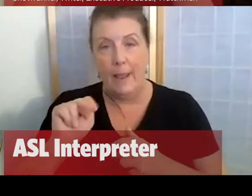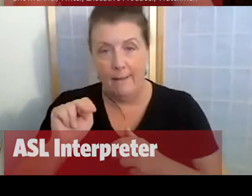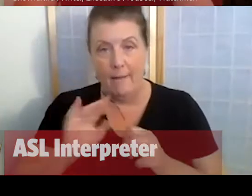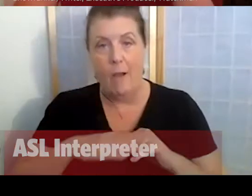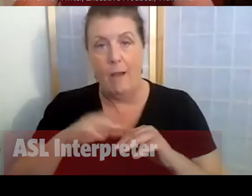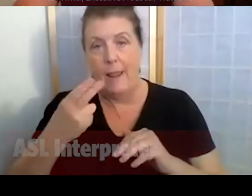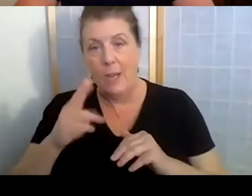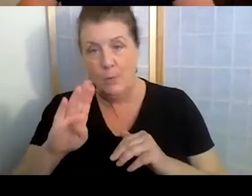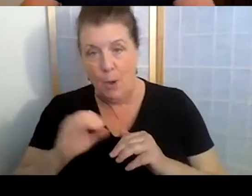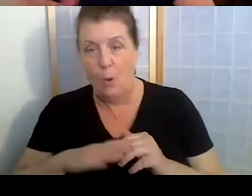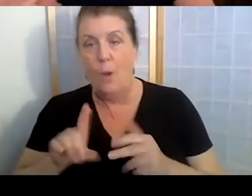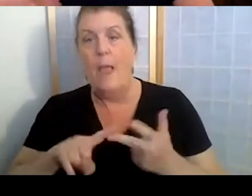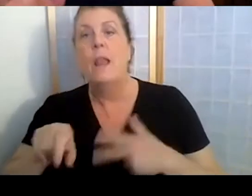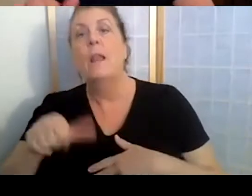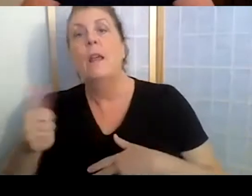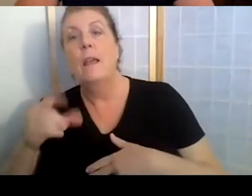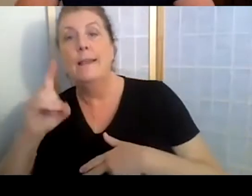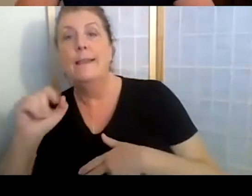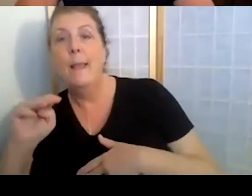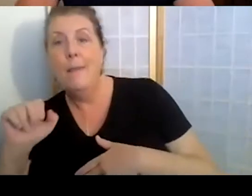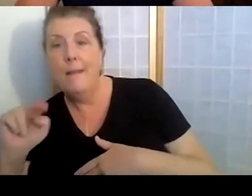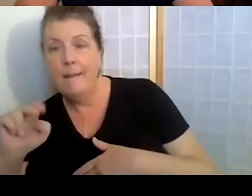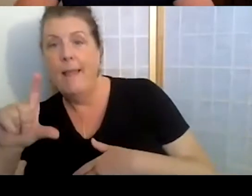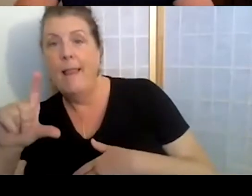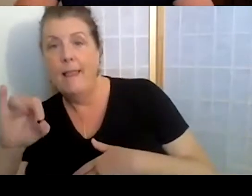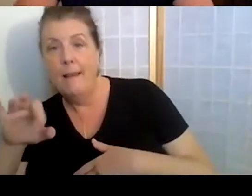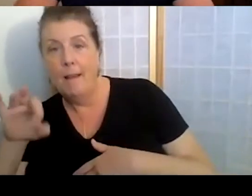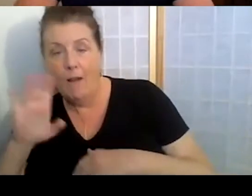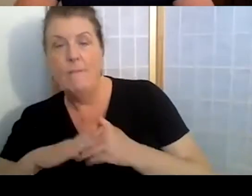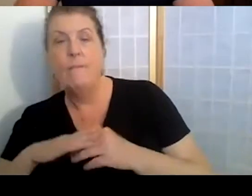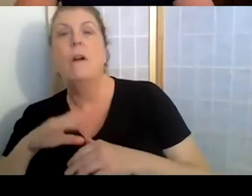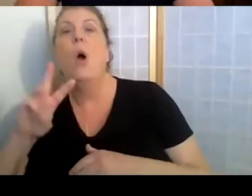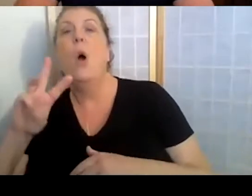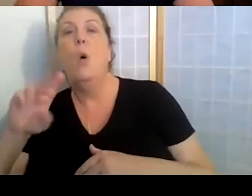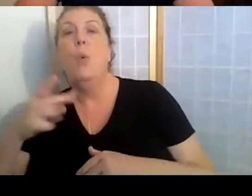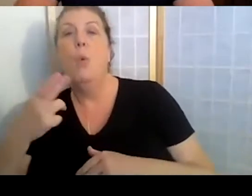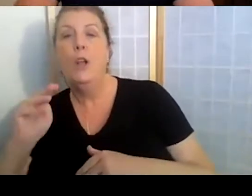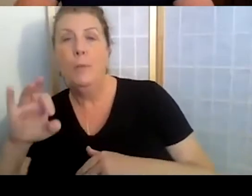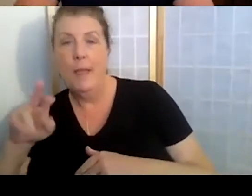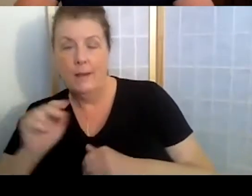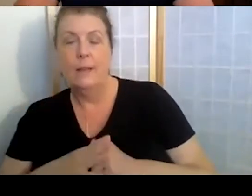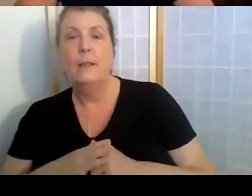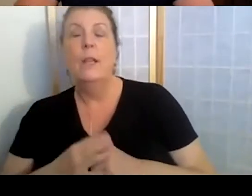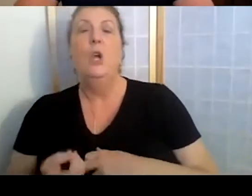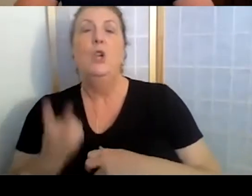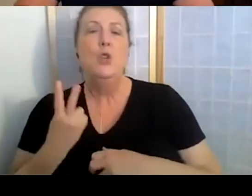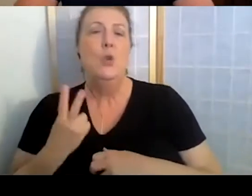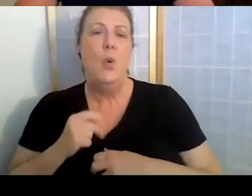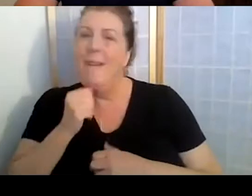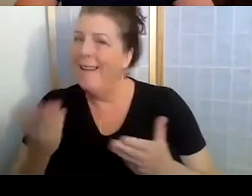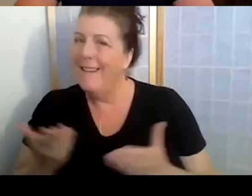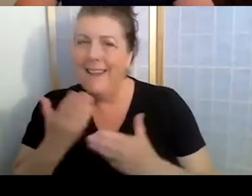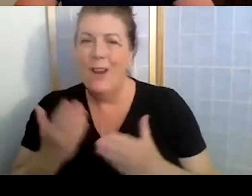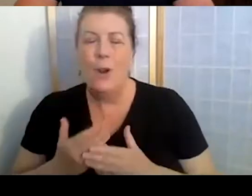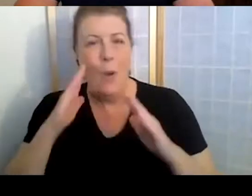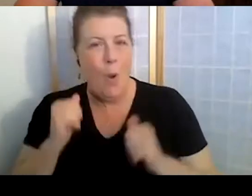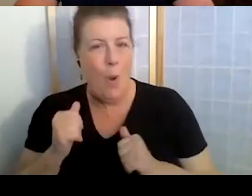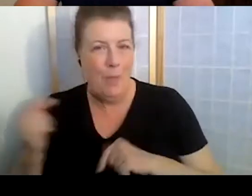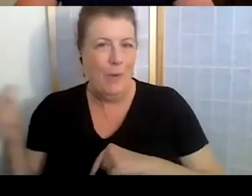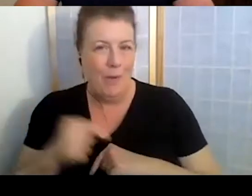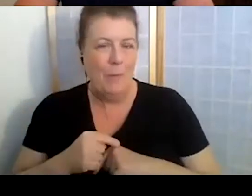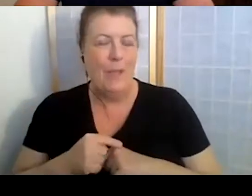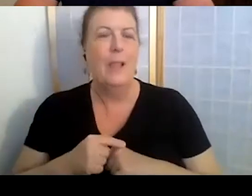Not present, but hoping to be present. Unfortunately, we're not going to have them today. Are Michael Chabon and Ayelet Waldman, also co-creators of